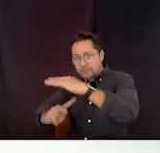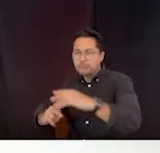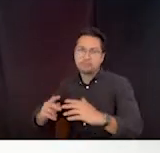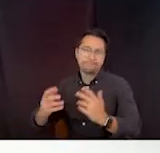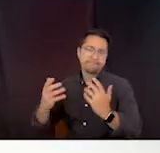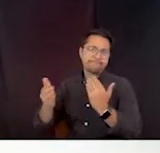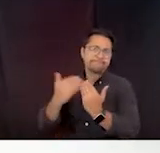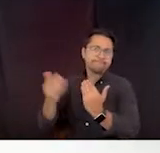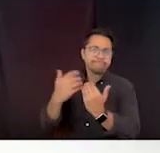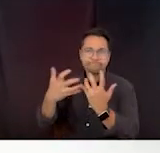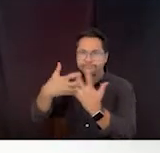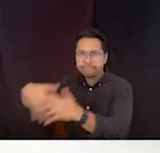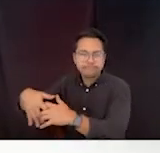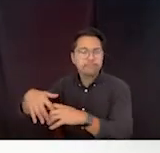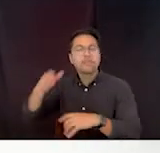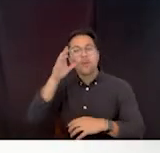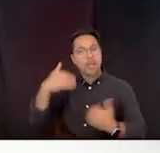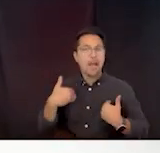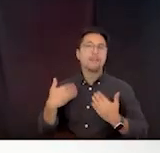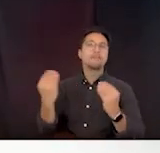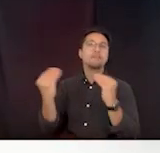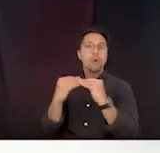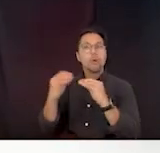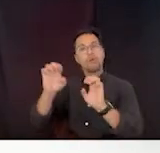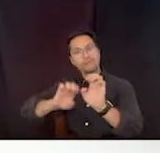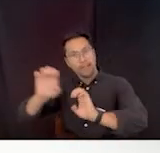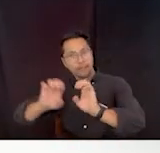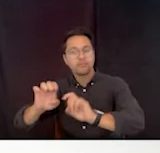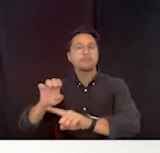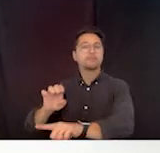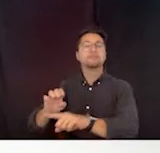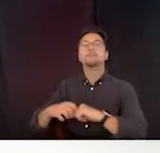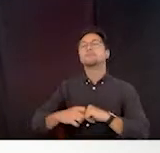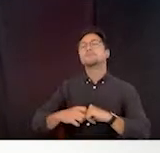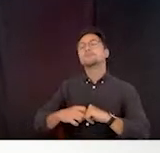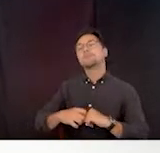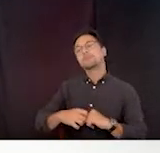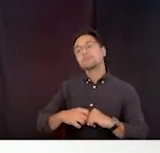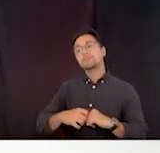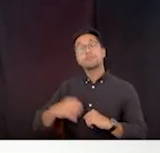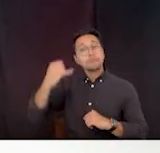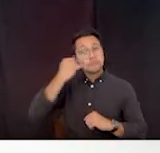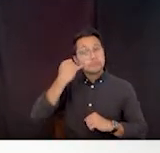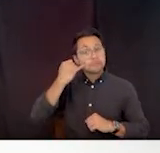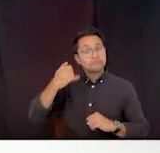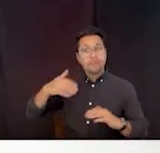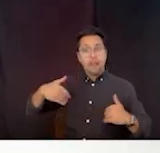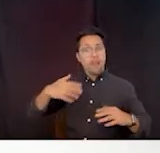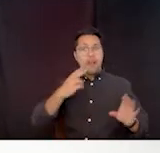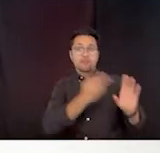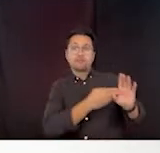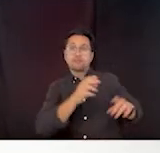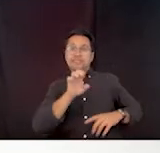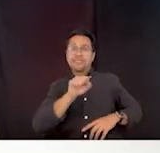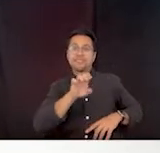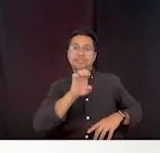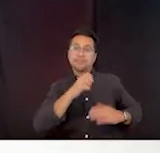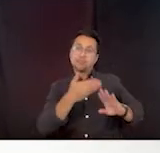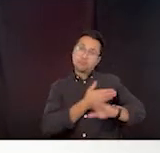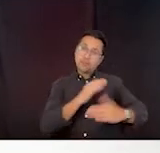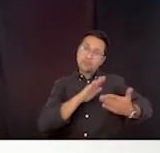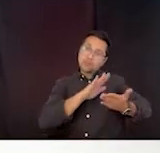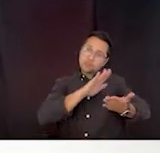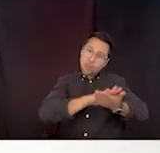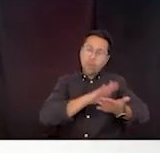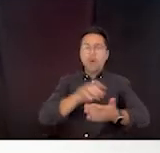more evaluations, which again will give you more information about your child. And the teams, if they haven't been in ESC preschool, you're going to want to contact the